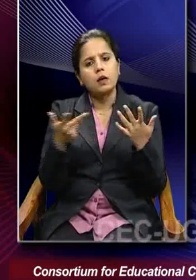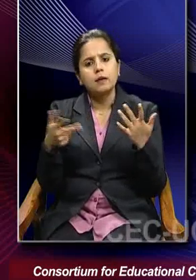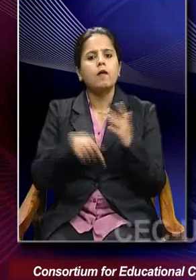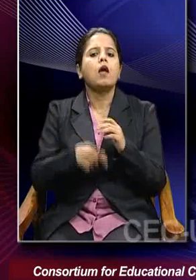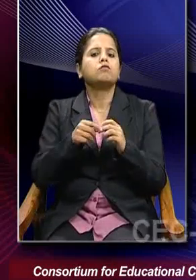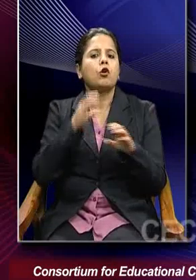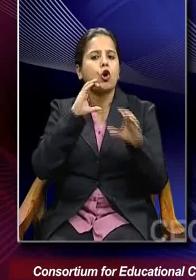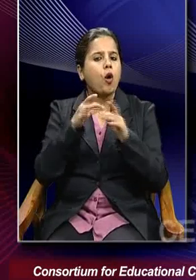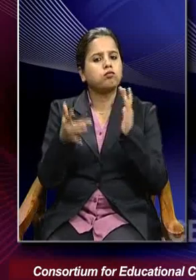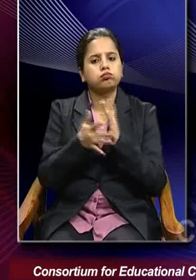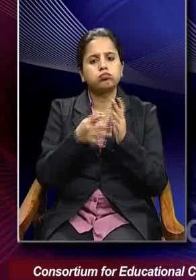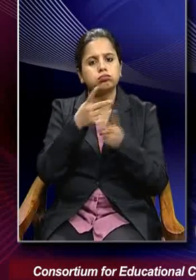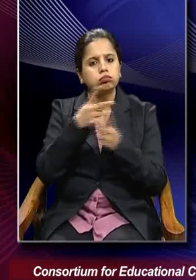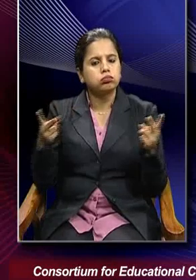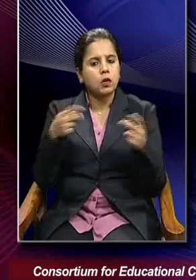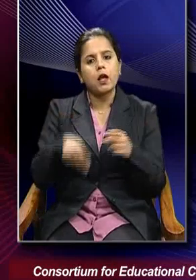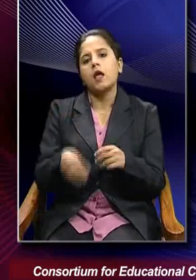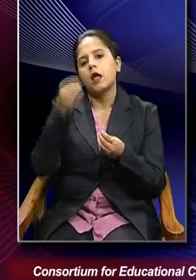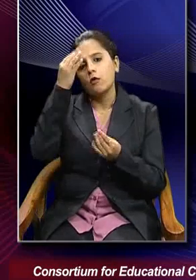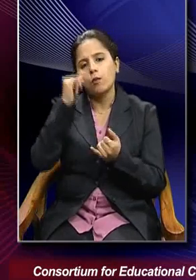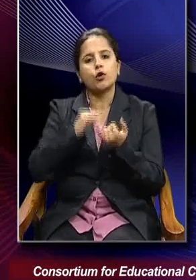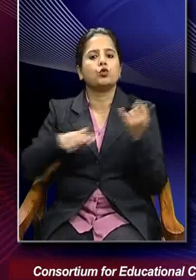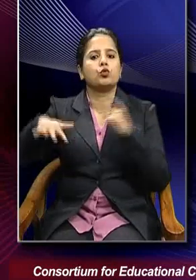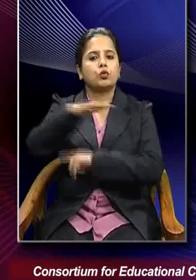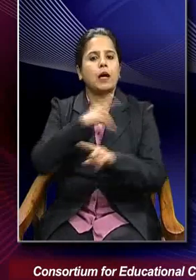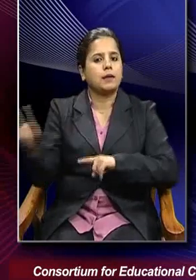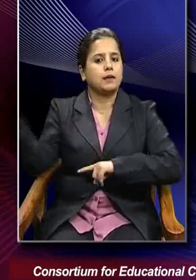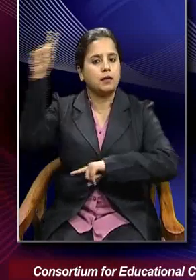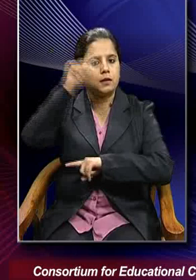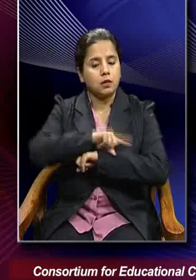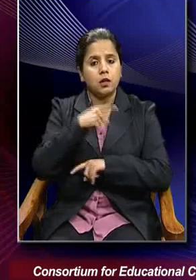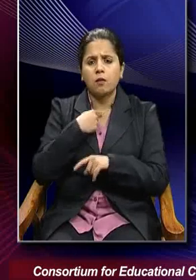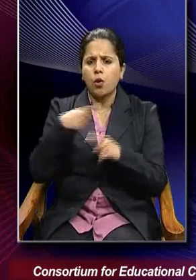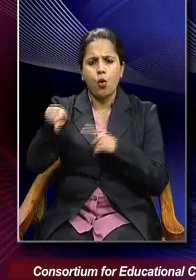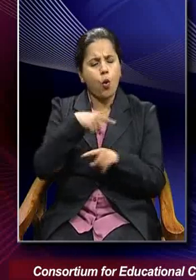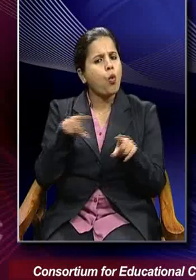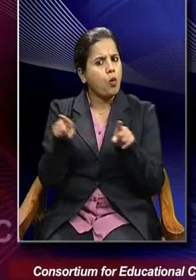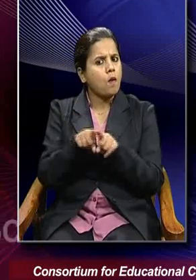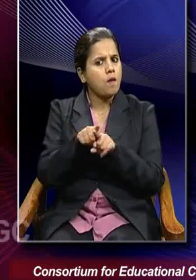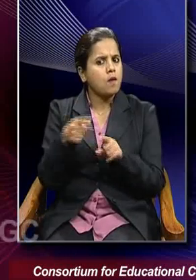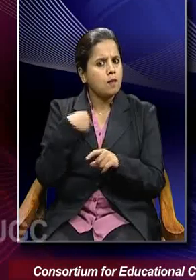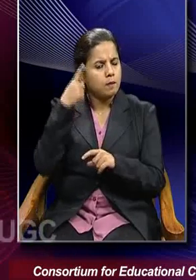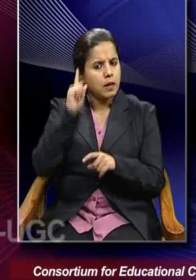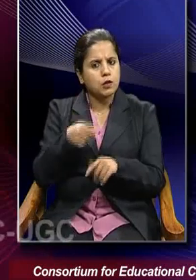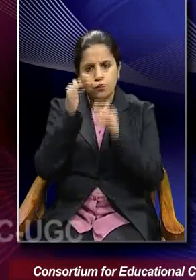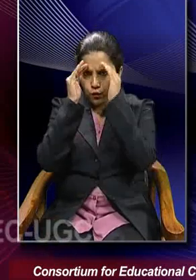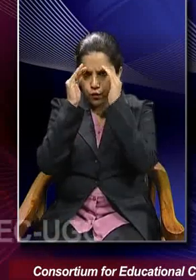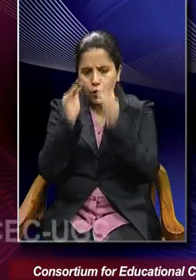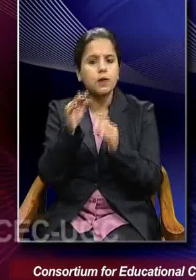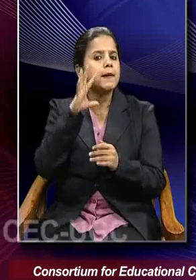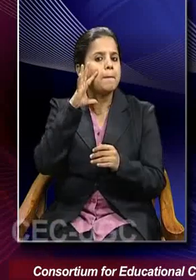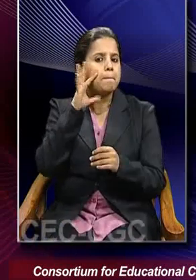and Information Society Day. In this lecture, we shall also focus on the